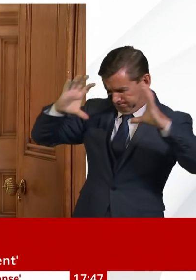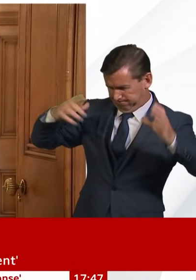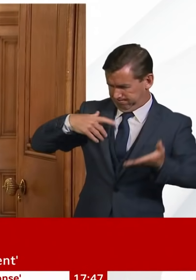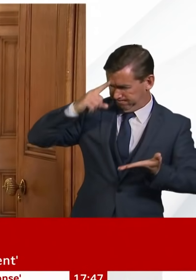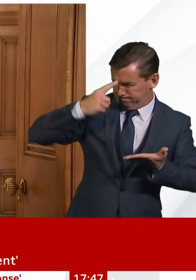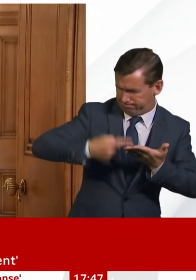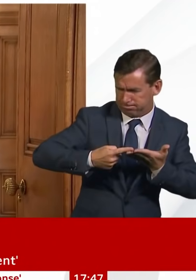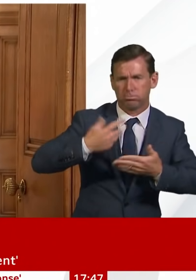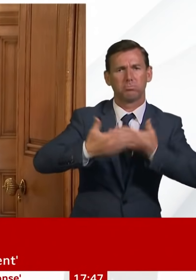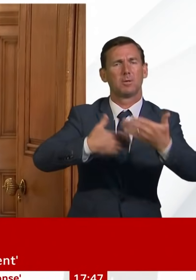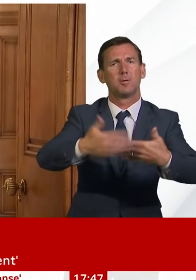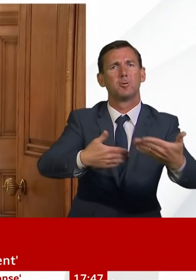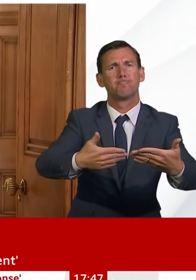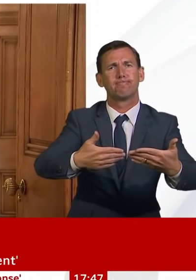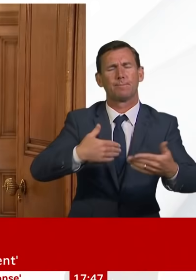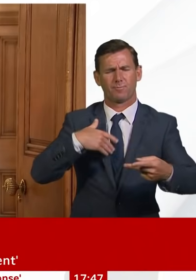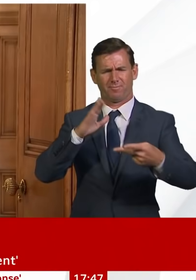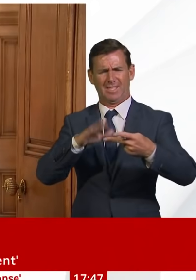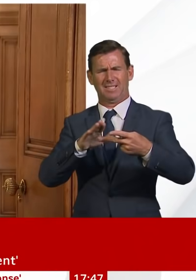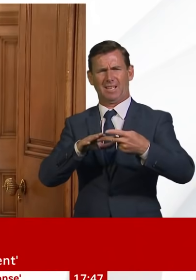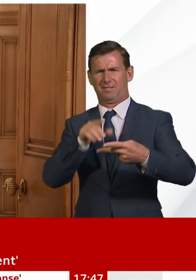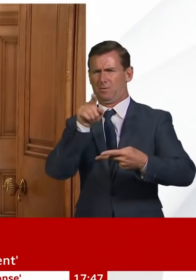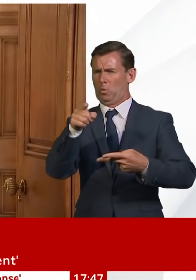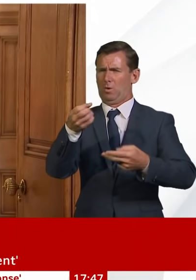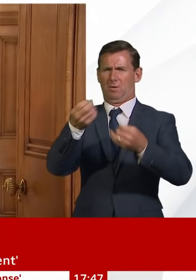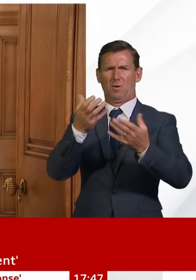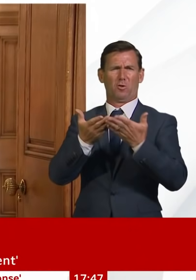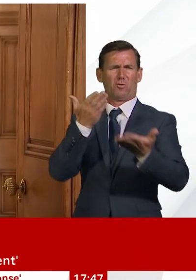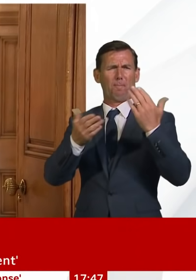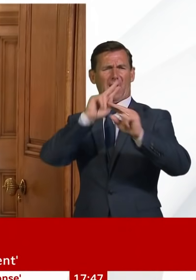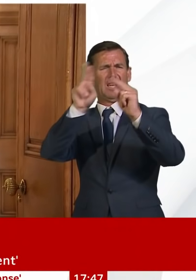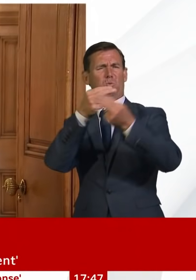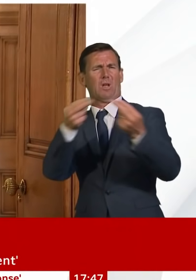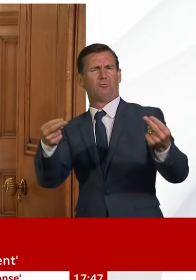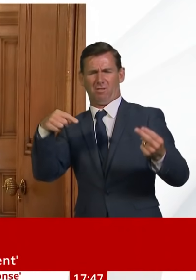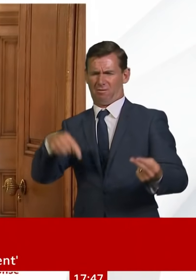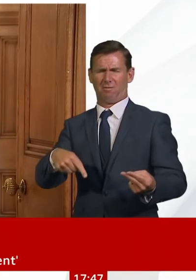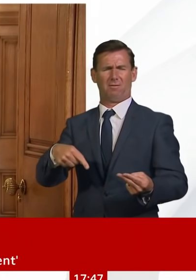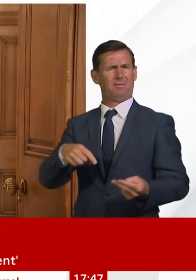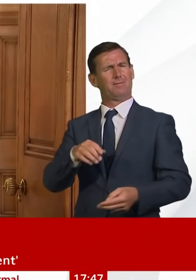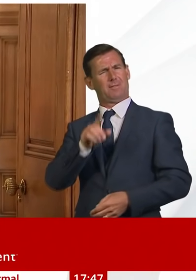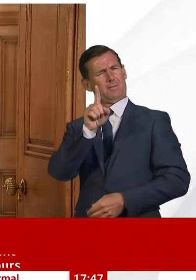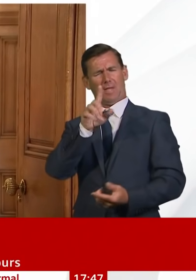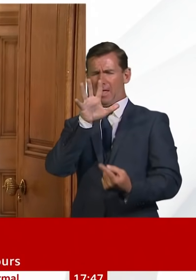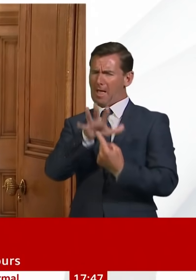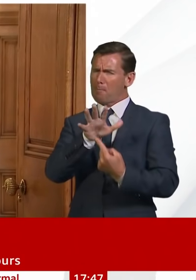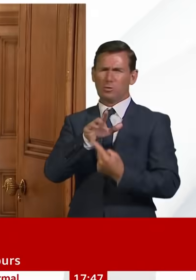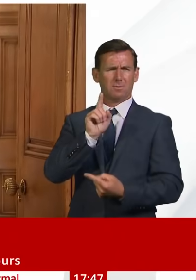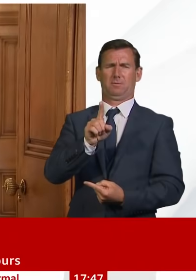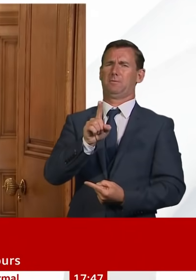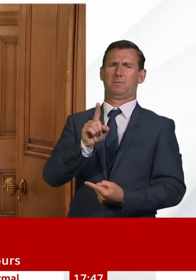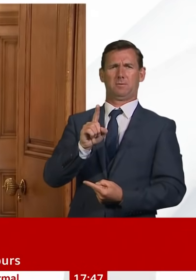decisions. And then on the second point of the international comparison, it's very important, again, to look at